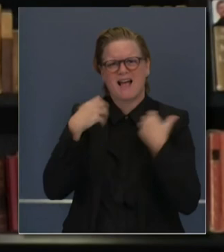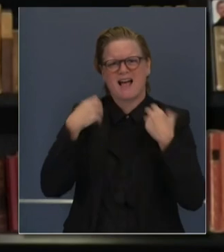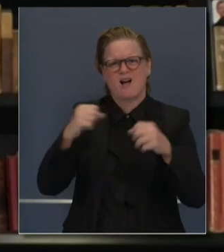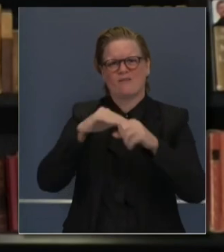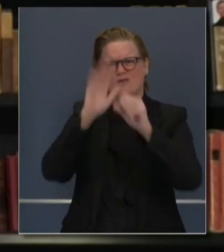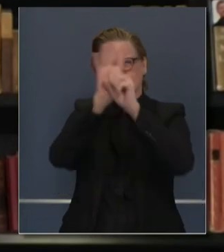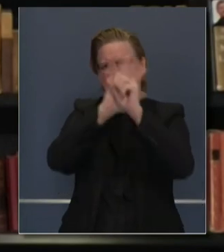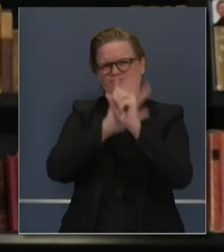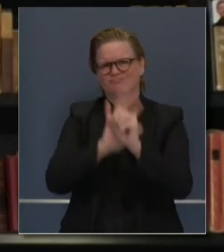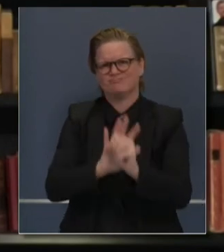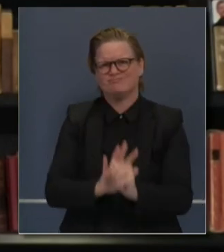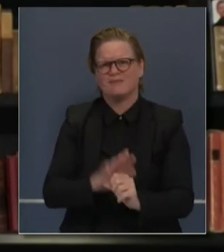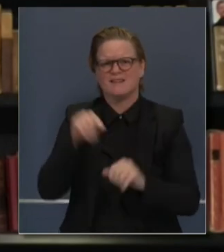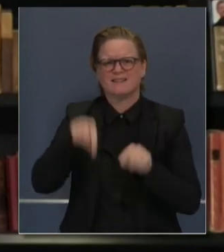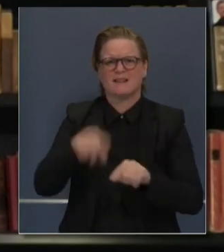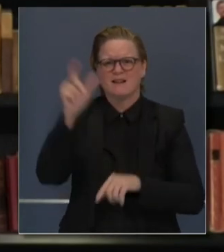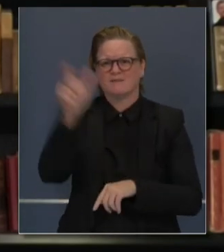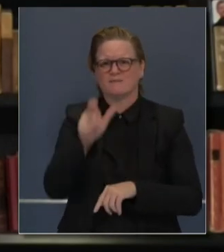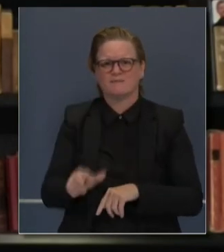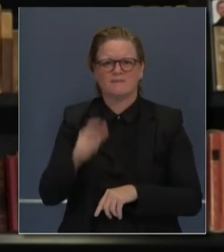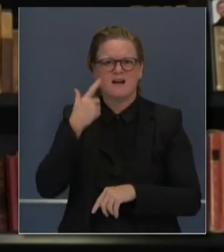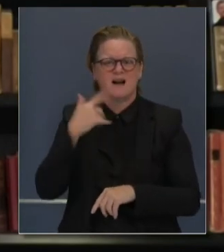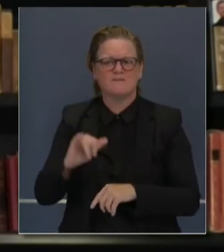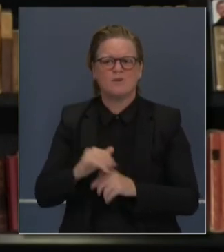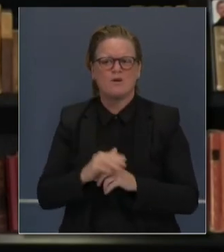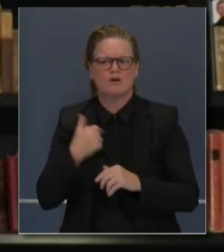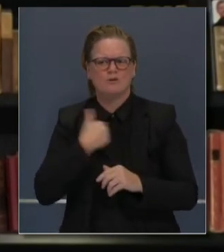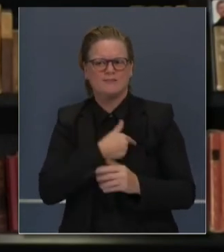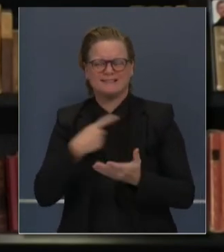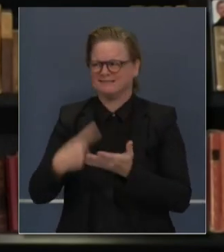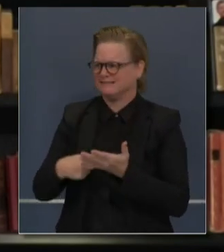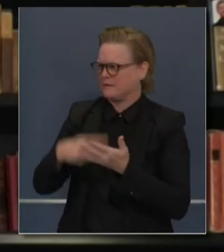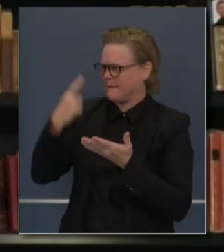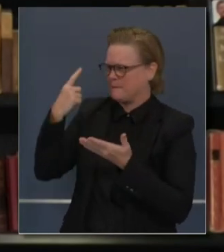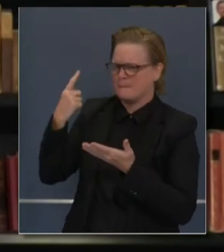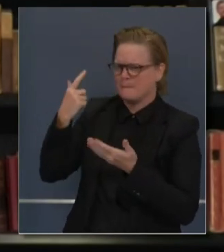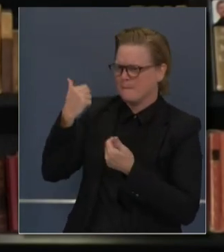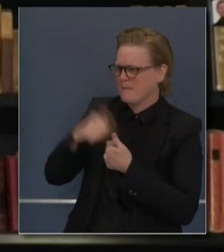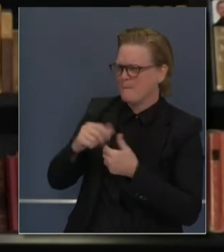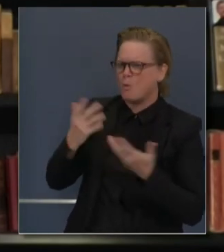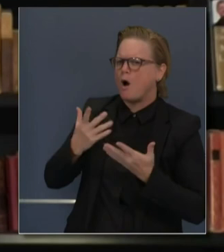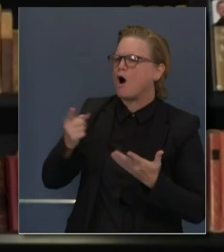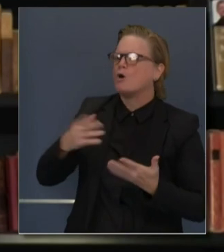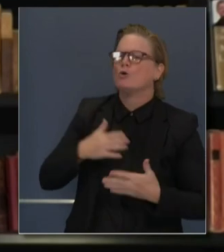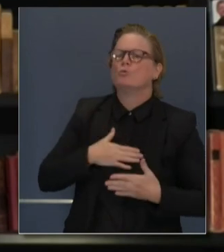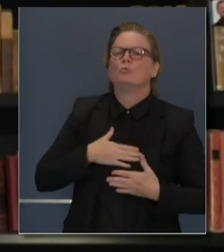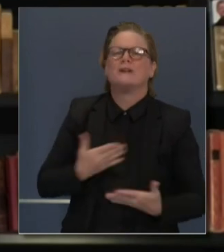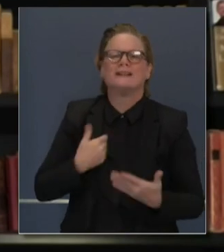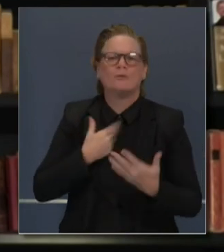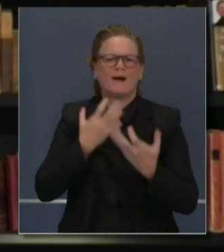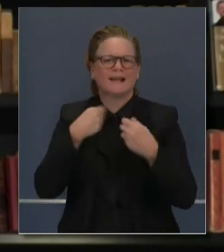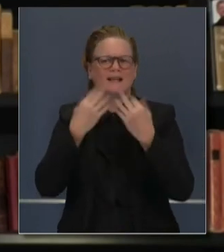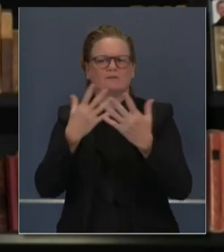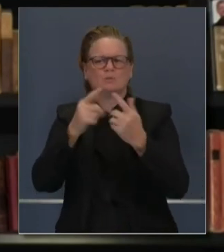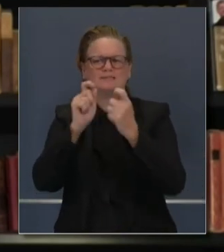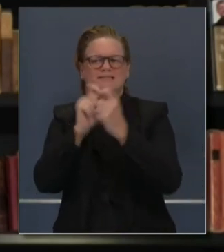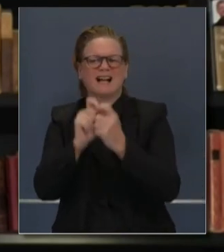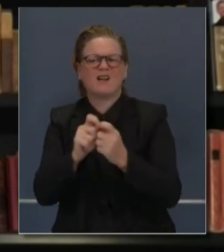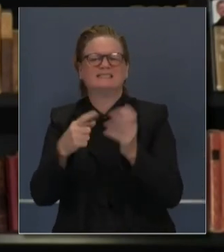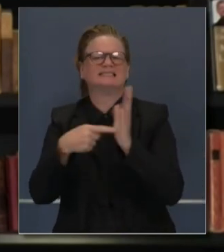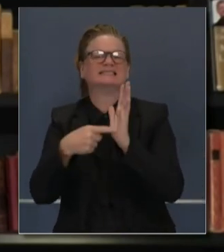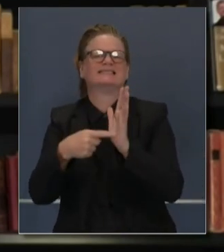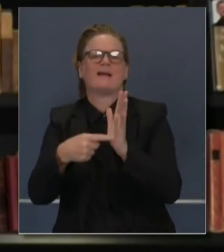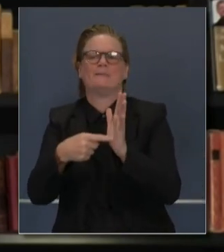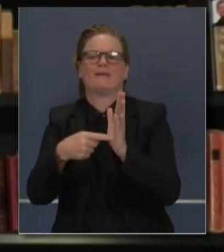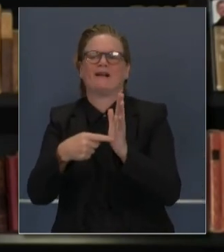some things that you're willing and ready to socialize, maybe specific examples of lessons learned so we may not